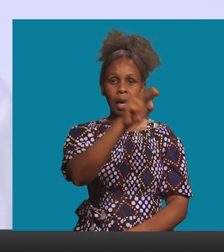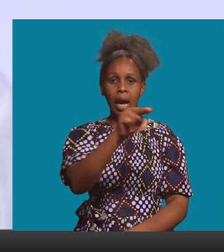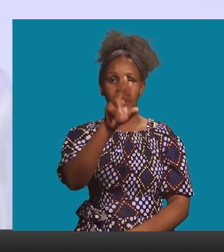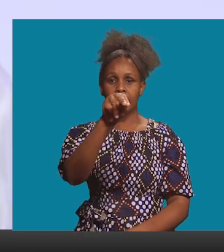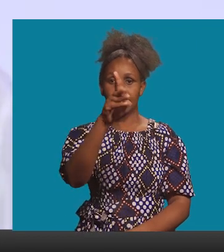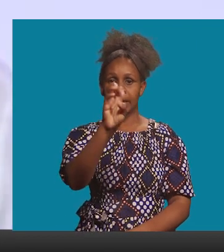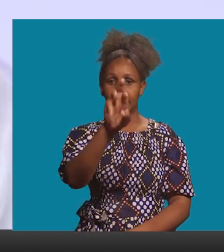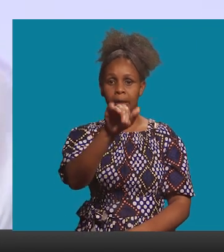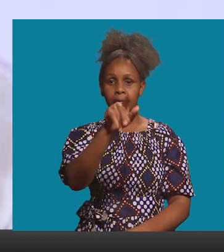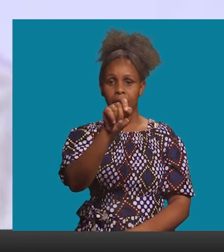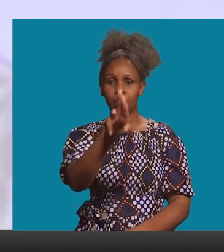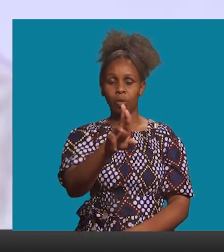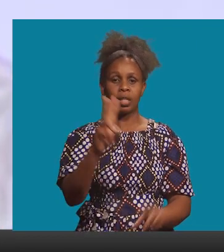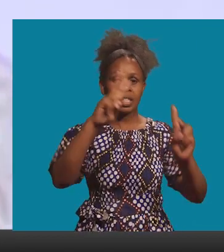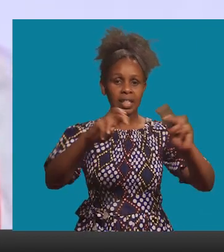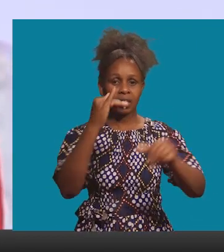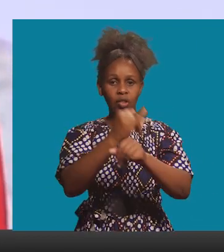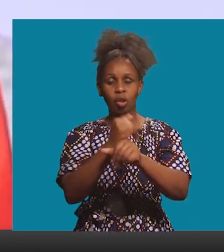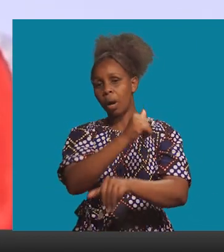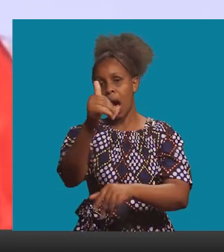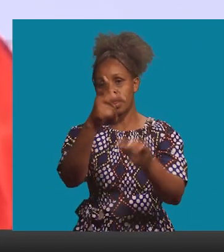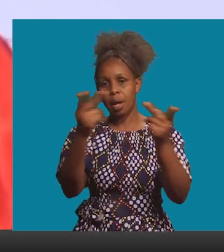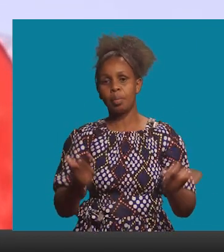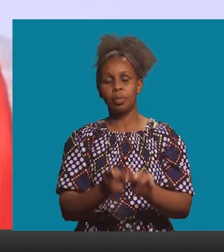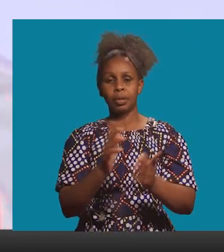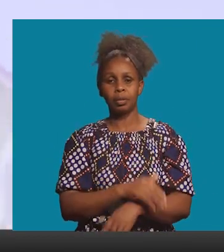Ani Derito, tafuta kazi kwingine.